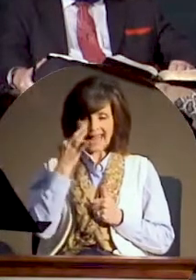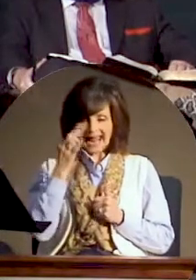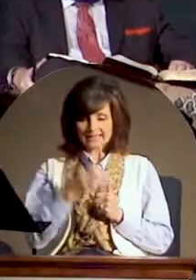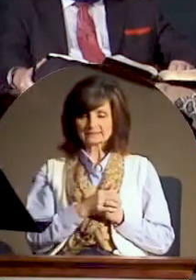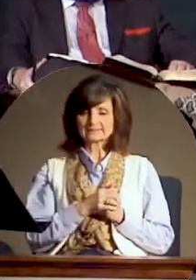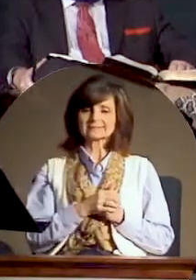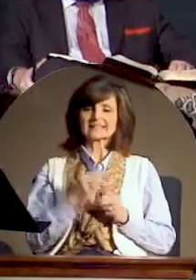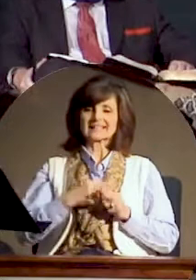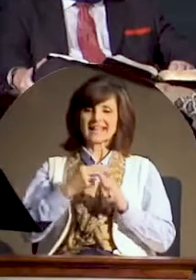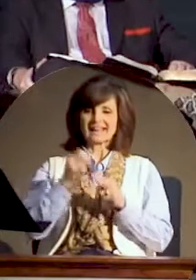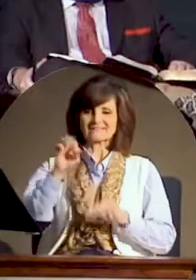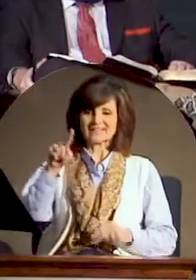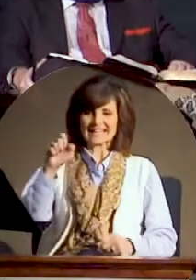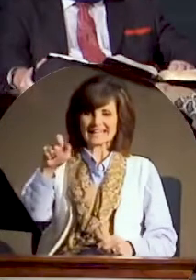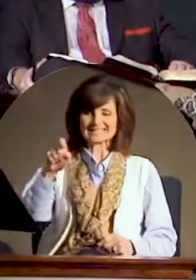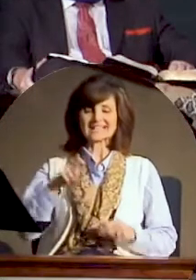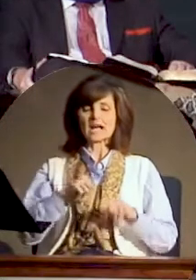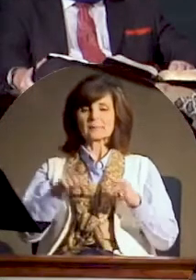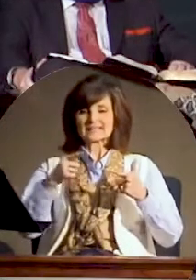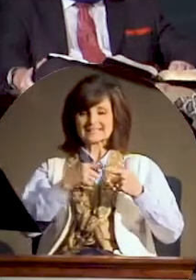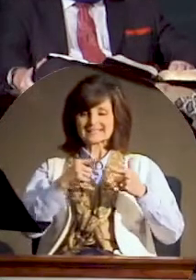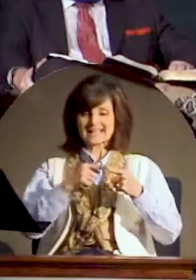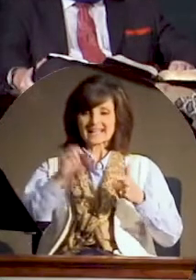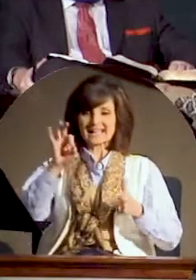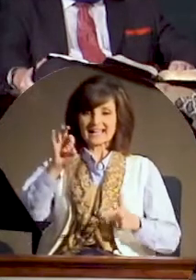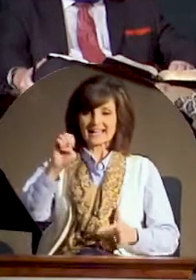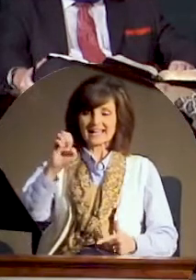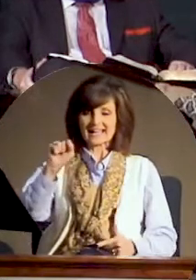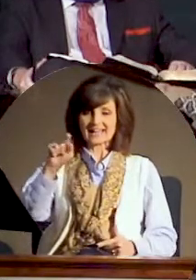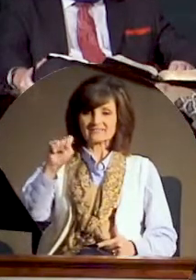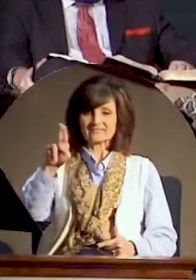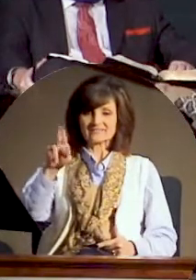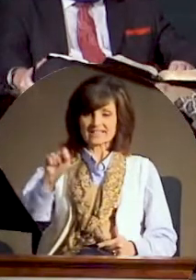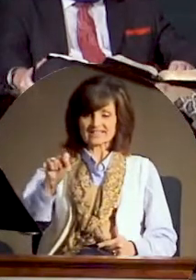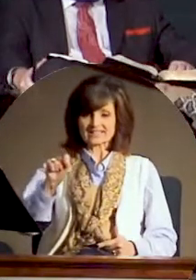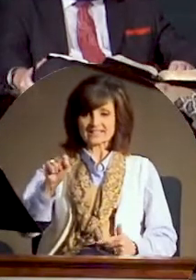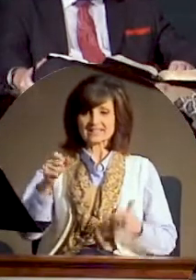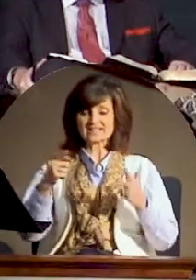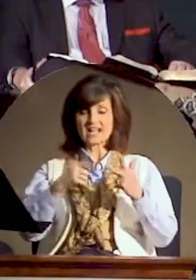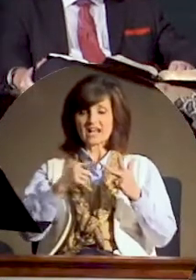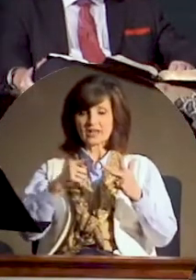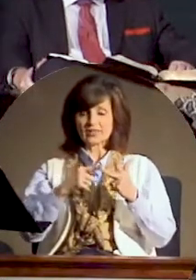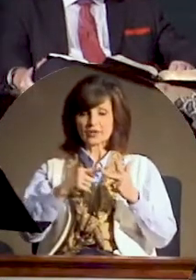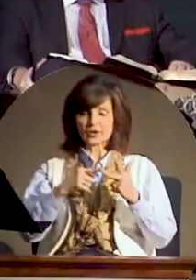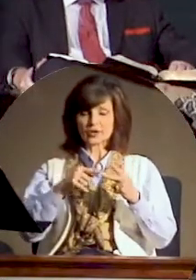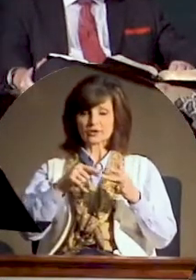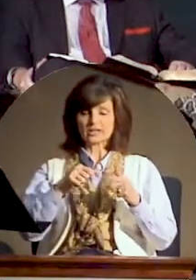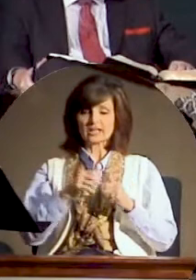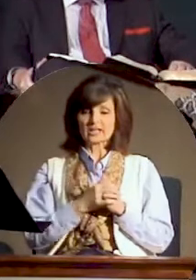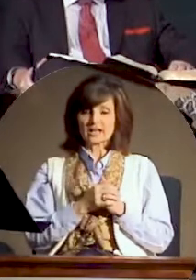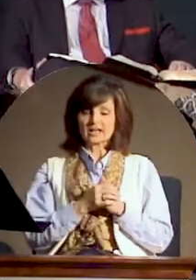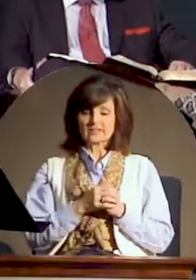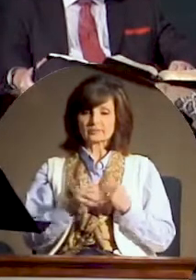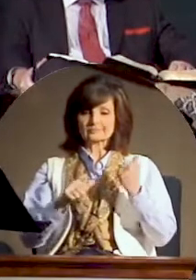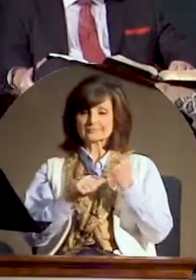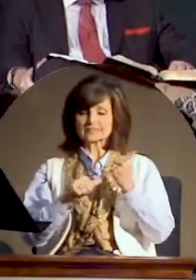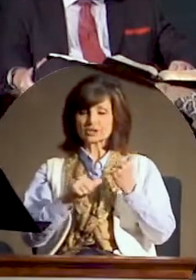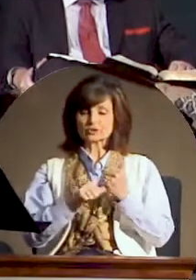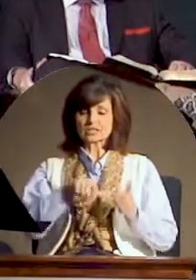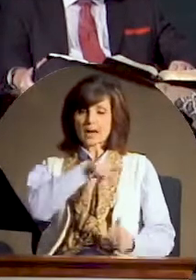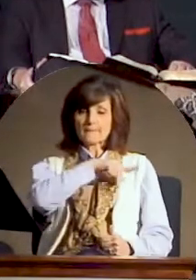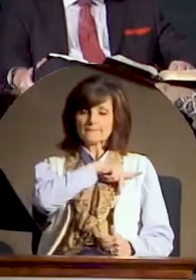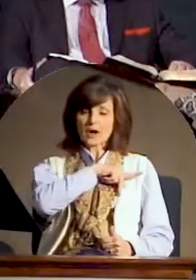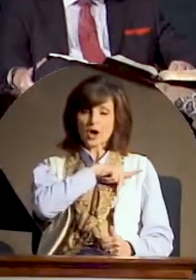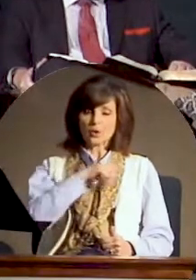Felix. Number two, there was Festus. And number three, there was an associate of the Apostle Paul whose name